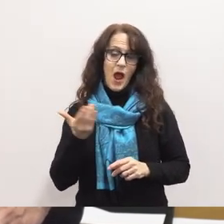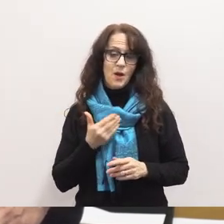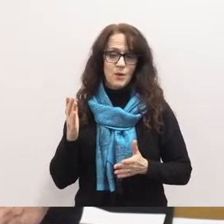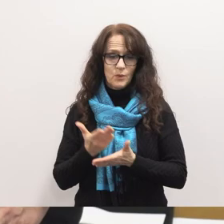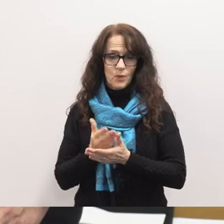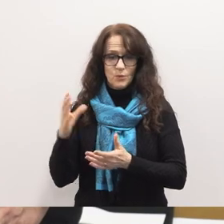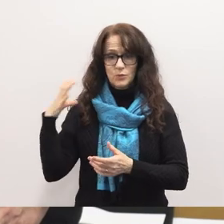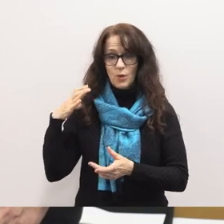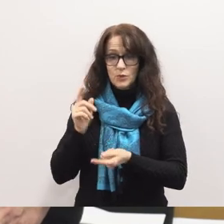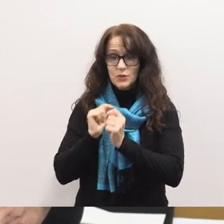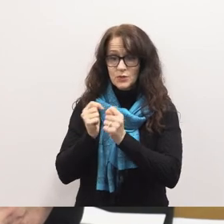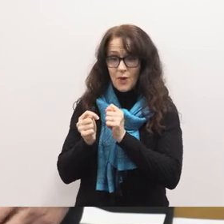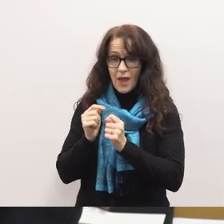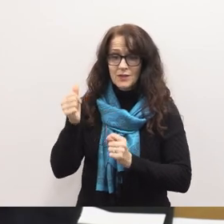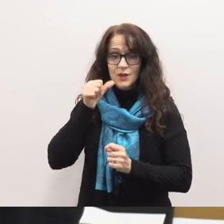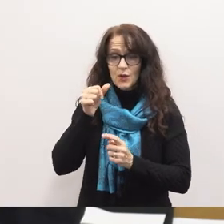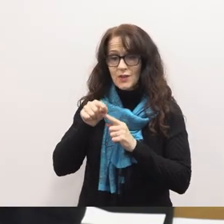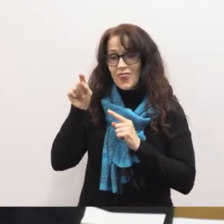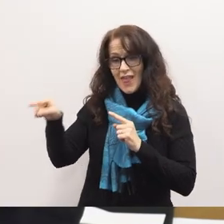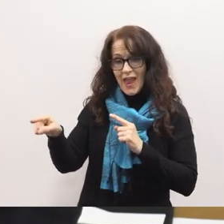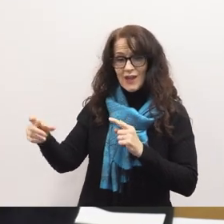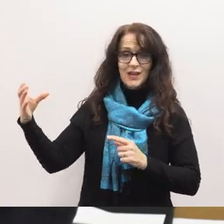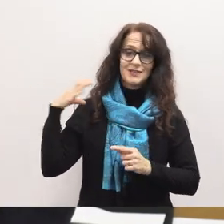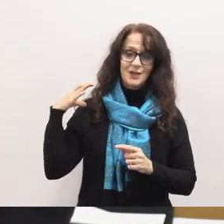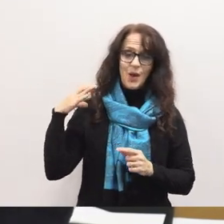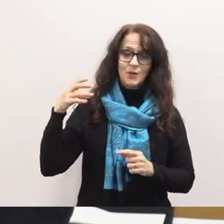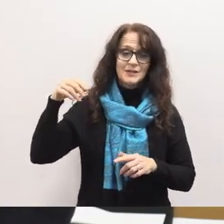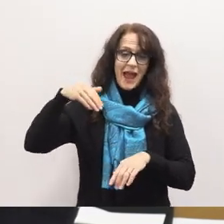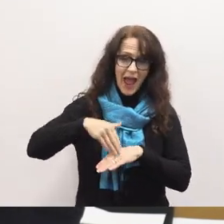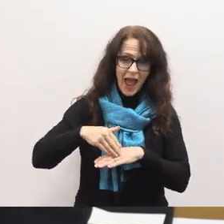the track team, the girls track team. So he's one of the track coaches at Hoover.